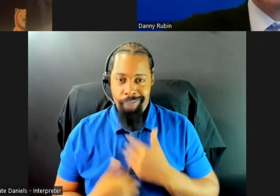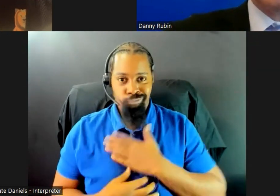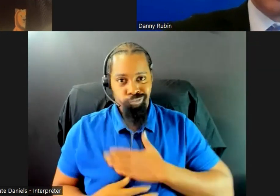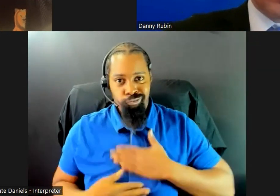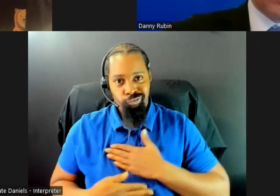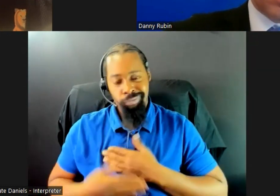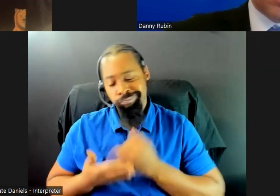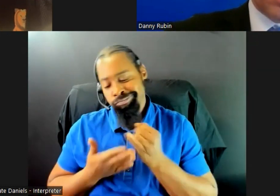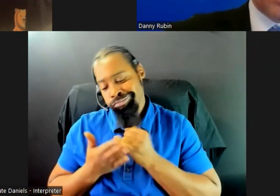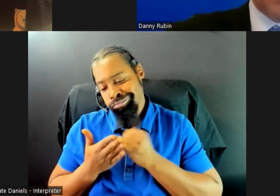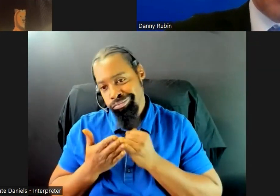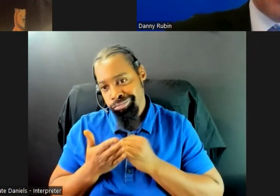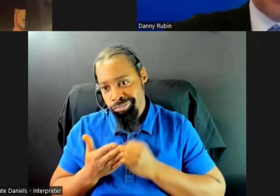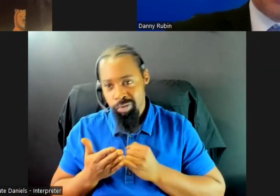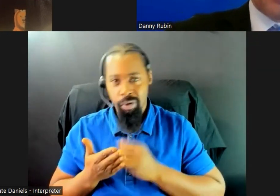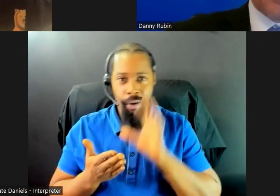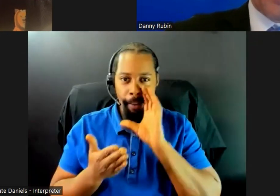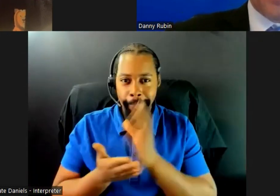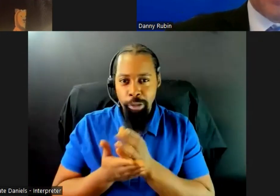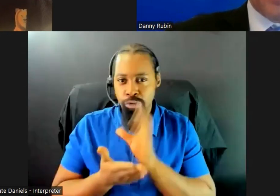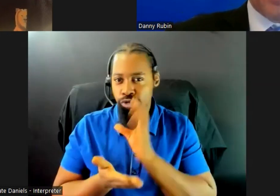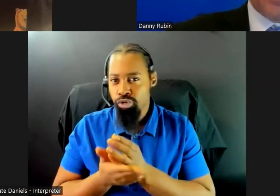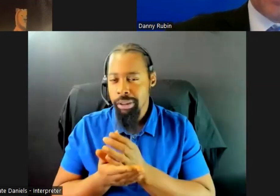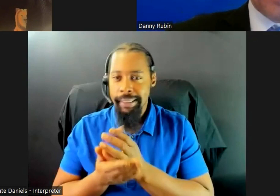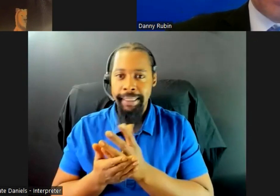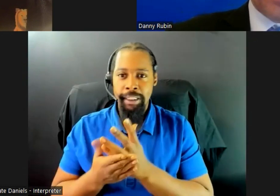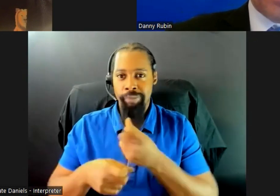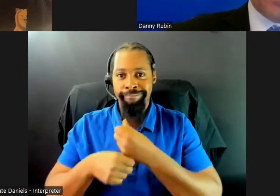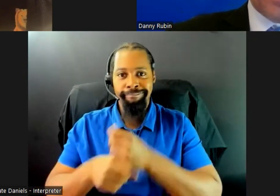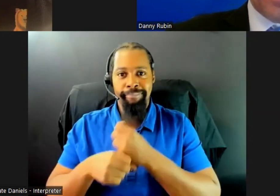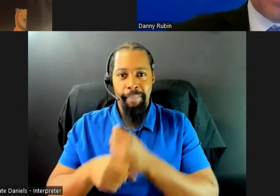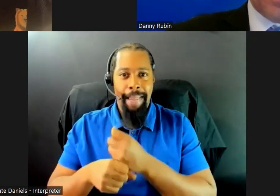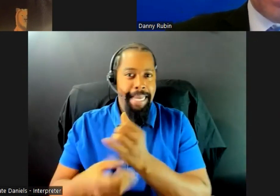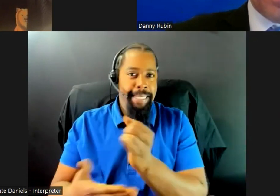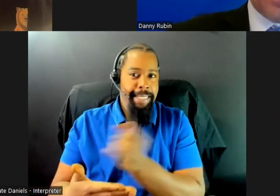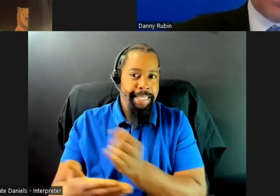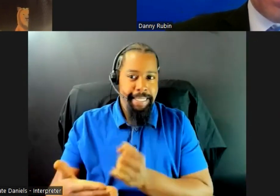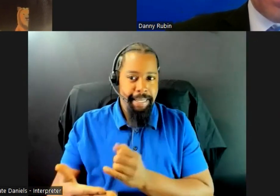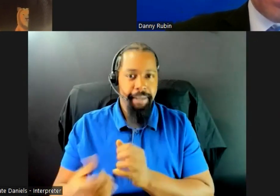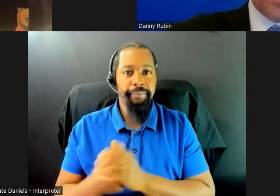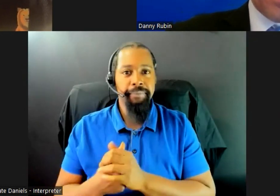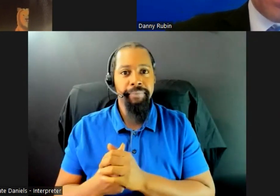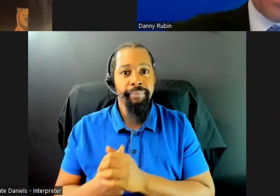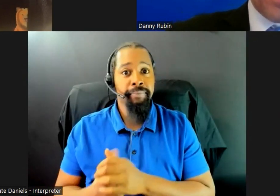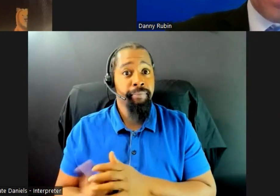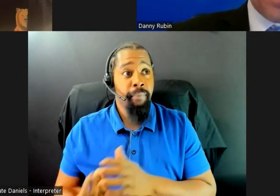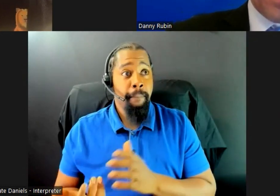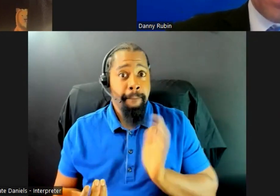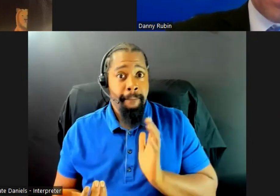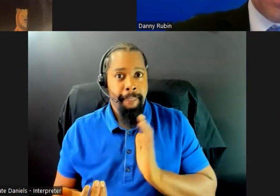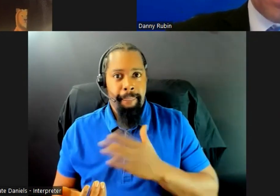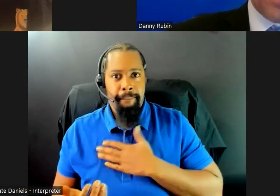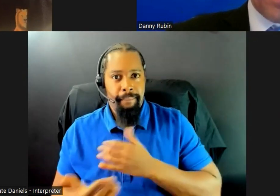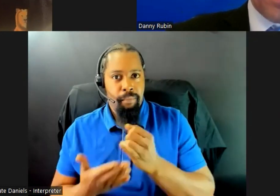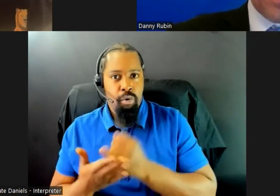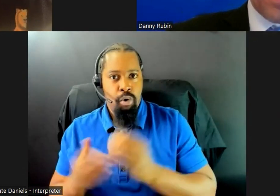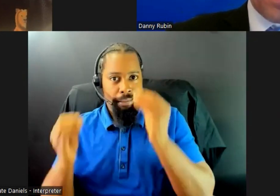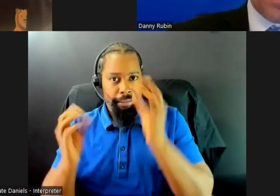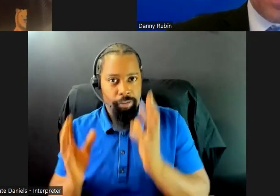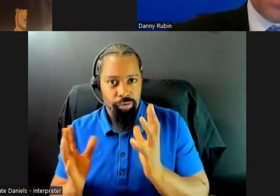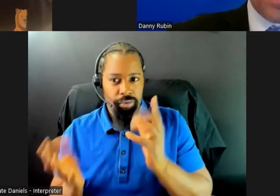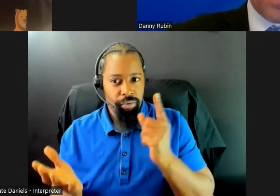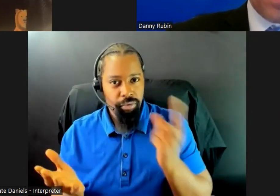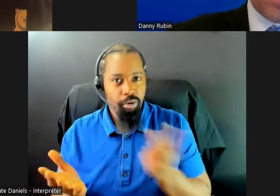sketching, and making artwork. And my teacher, my arts teacher, always encouraged me